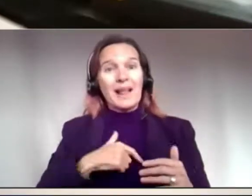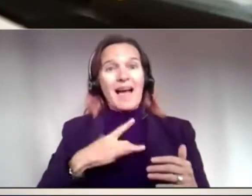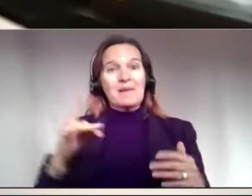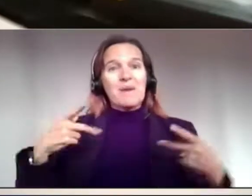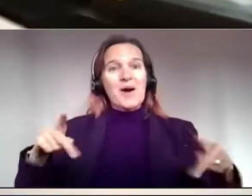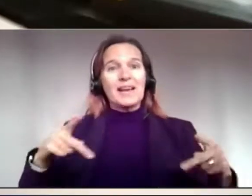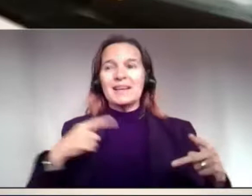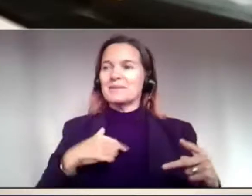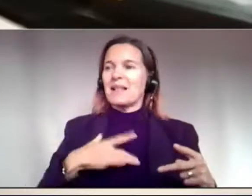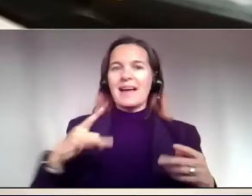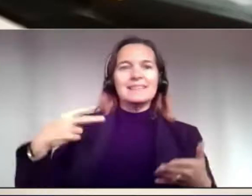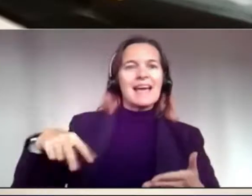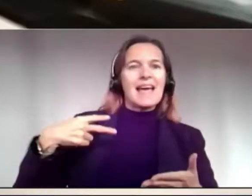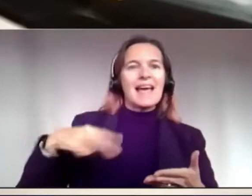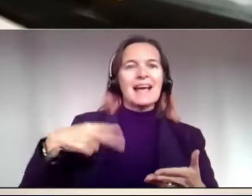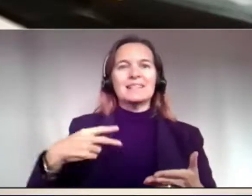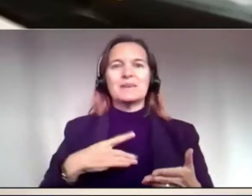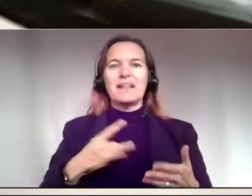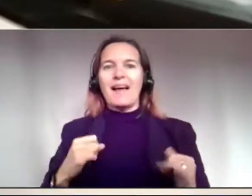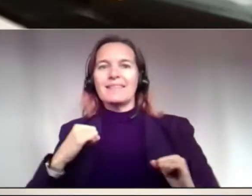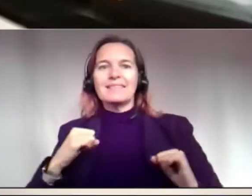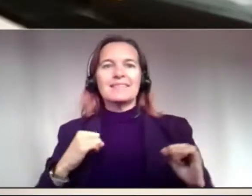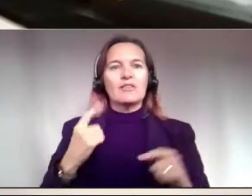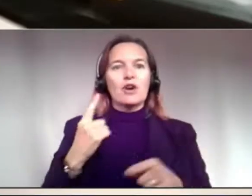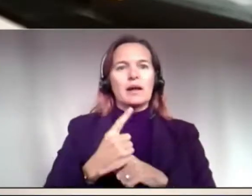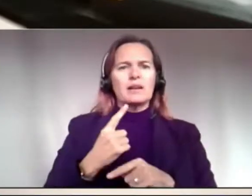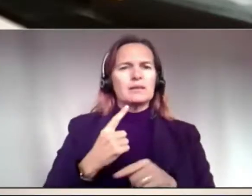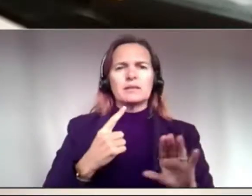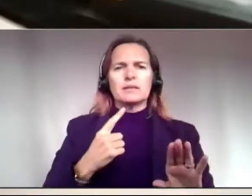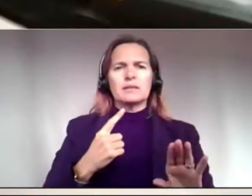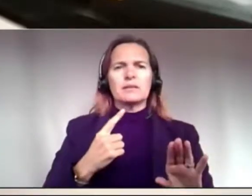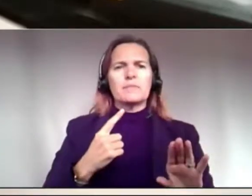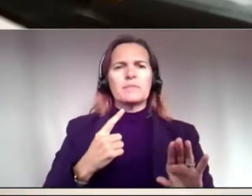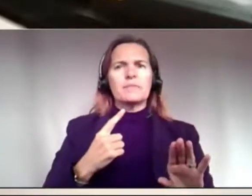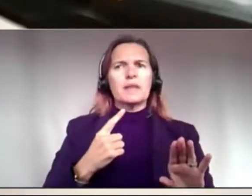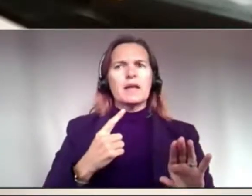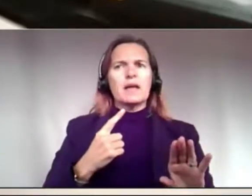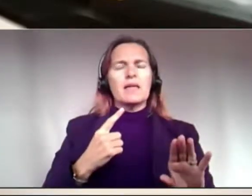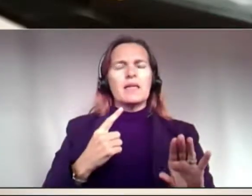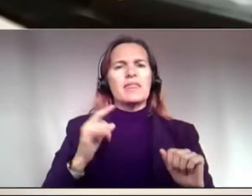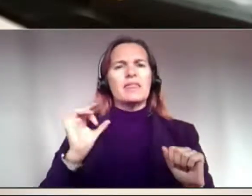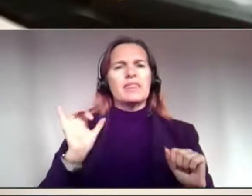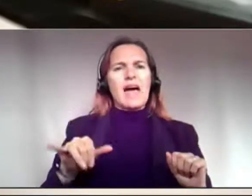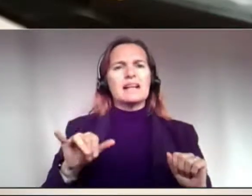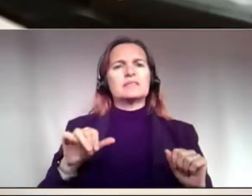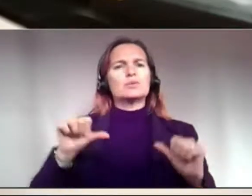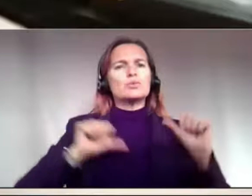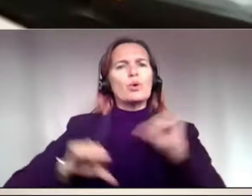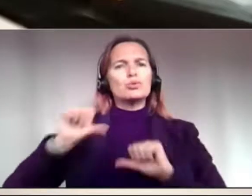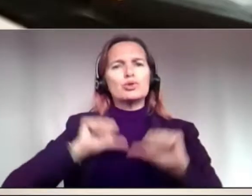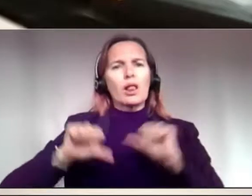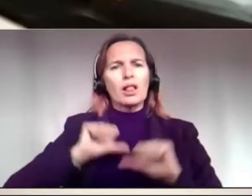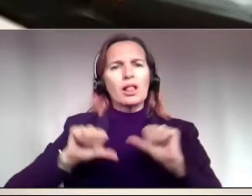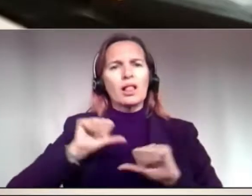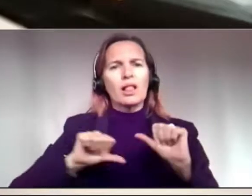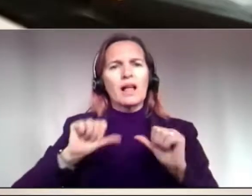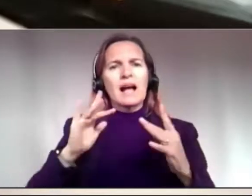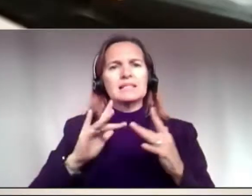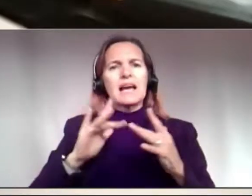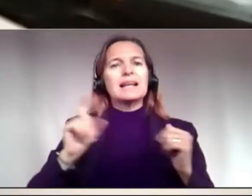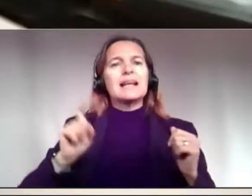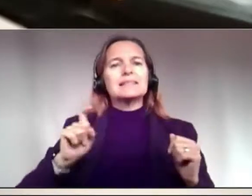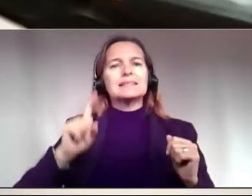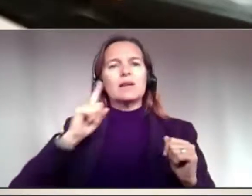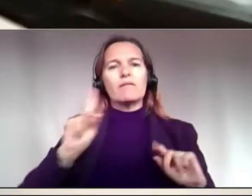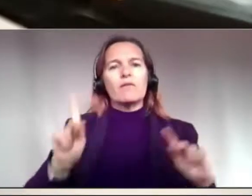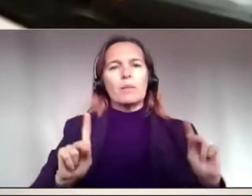to, that kind of contact is, it's necessary actually in some ways. We were talking about the mental health. Not having